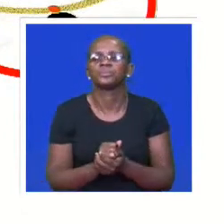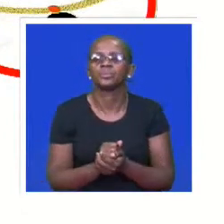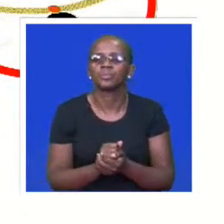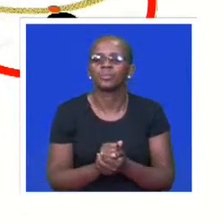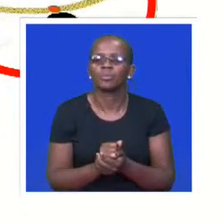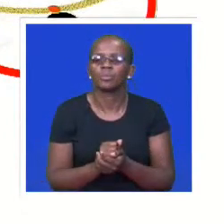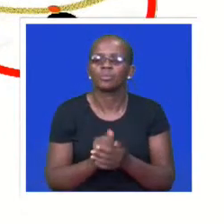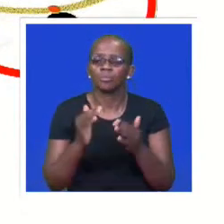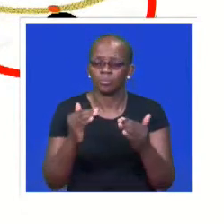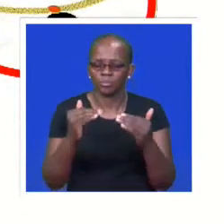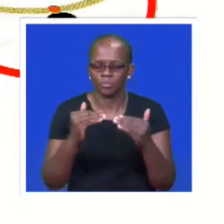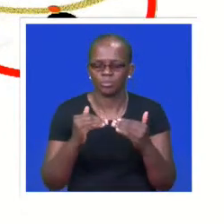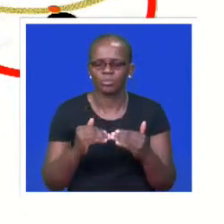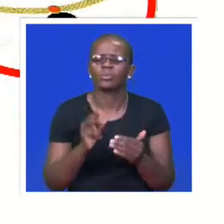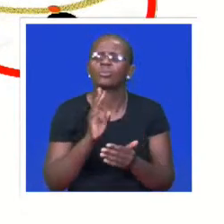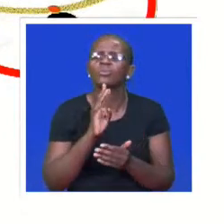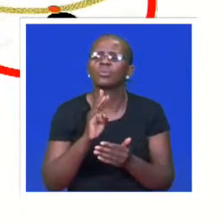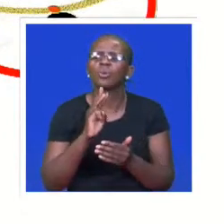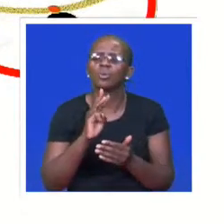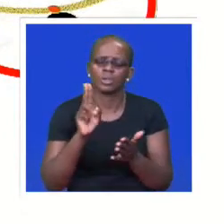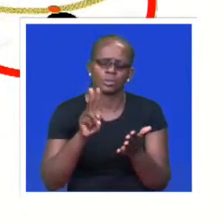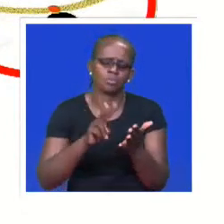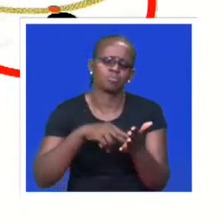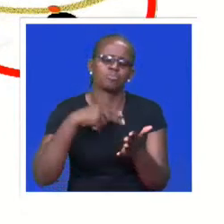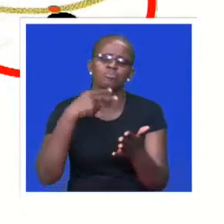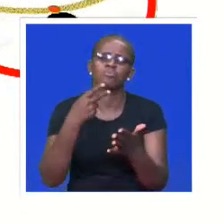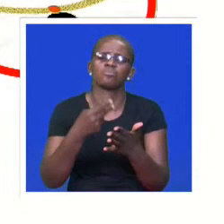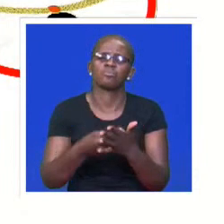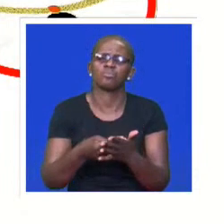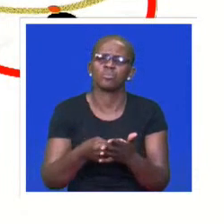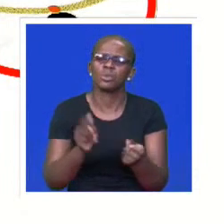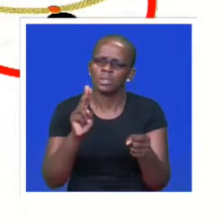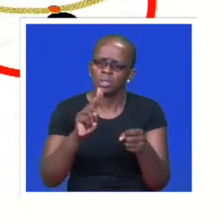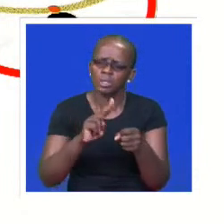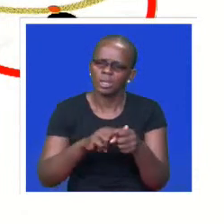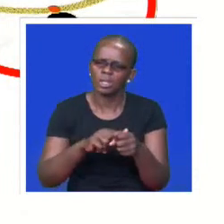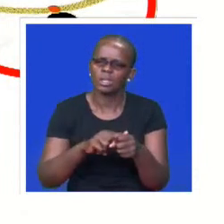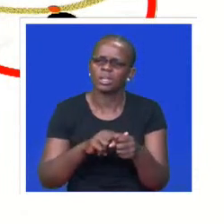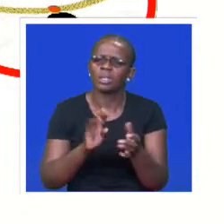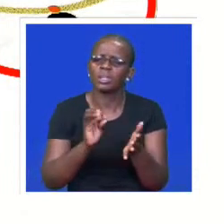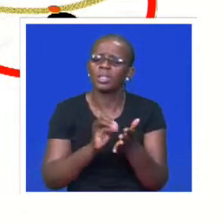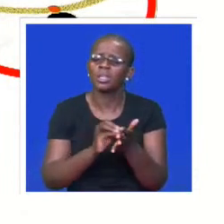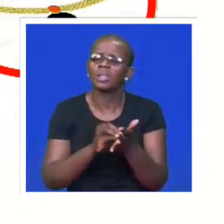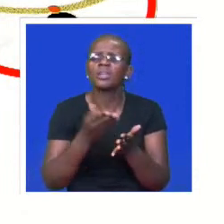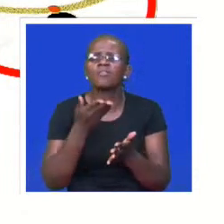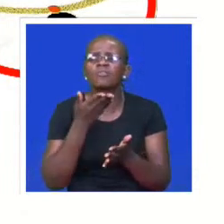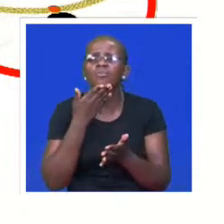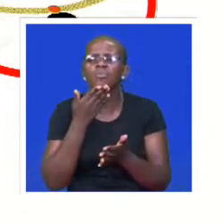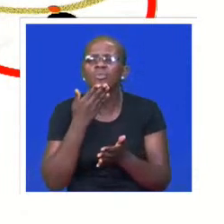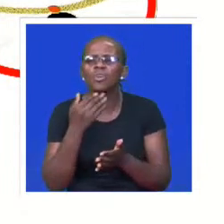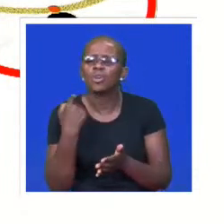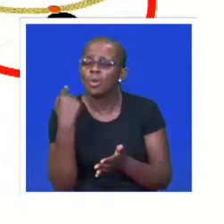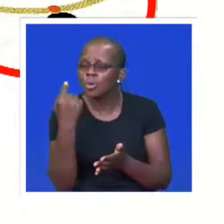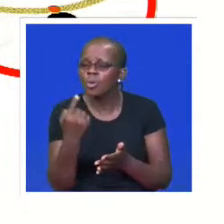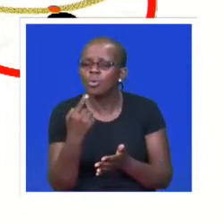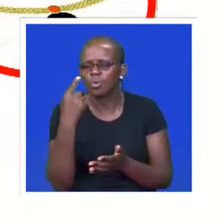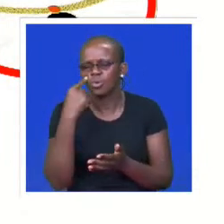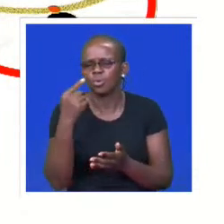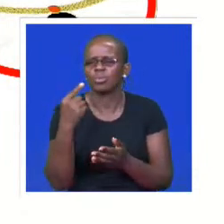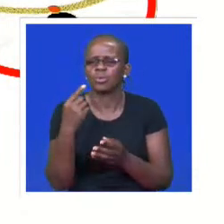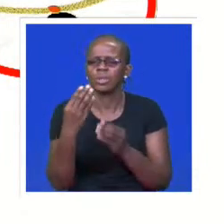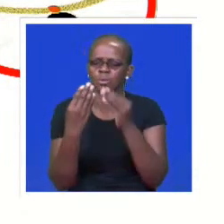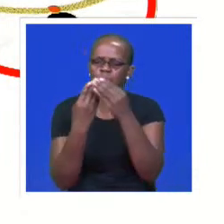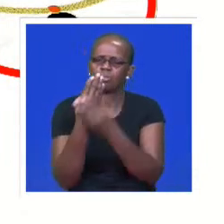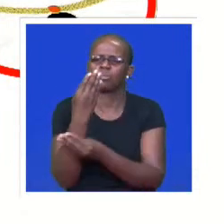slept. Look at that boy once again. Can you see that banana peel there? Probably that boy